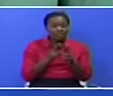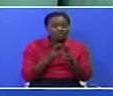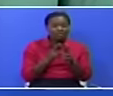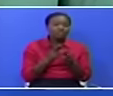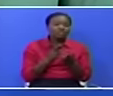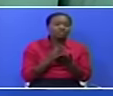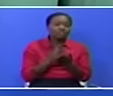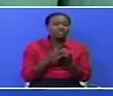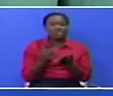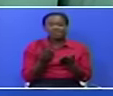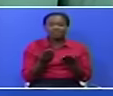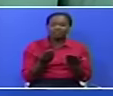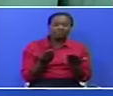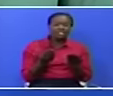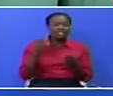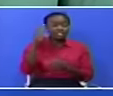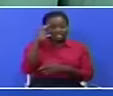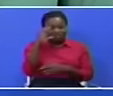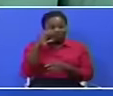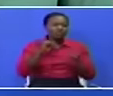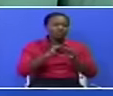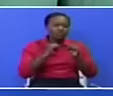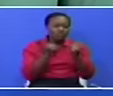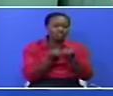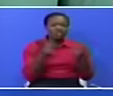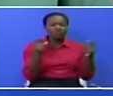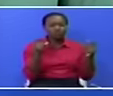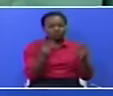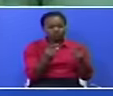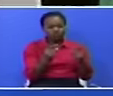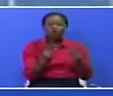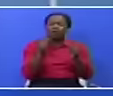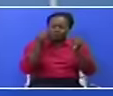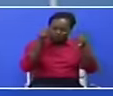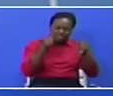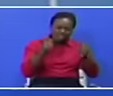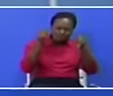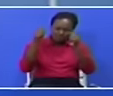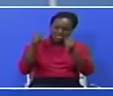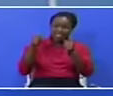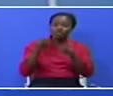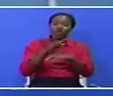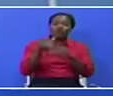these are new measures that civil society groups are taking to protest every Thursday and ask